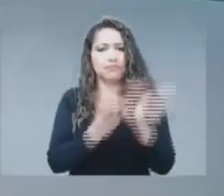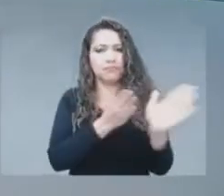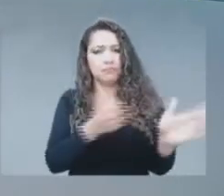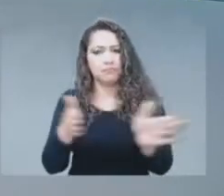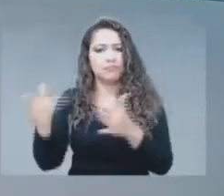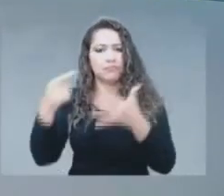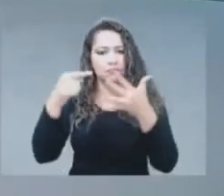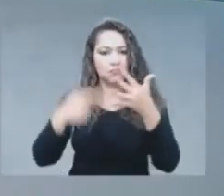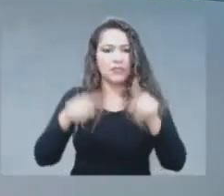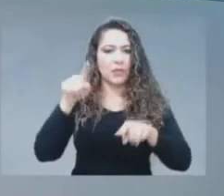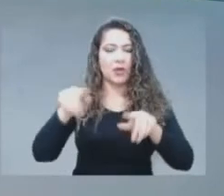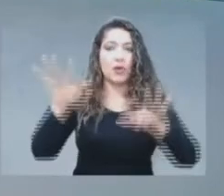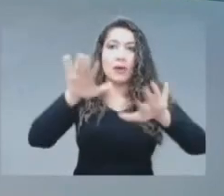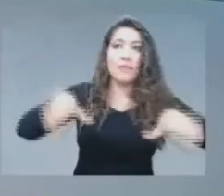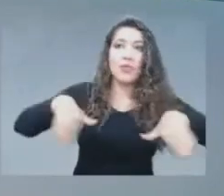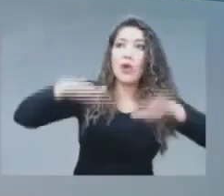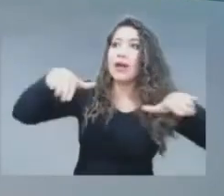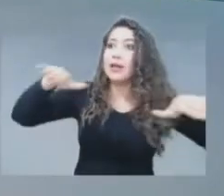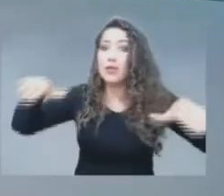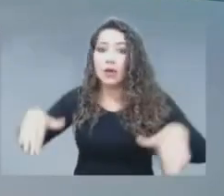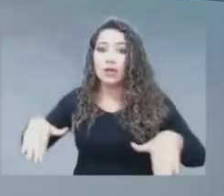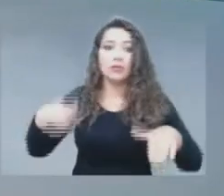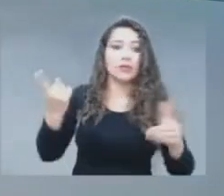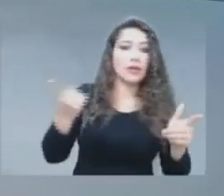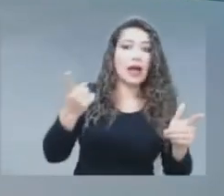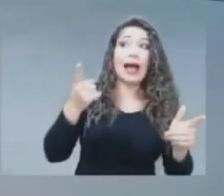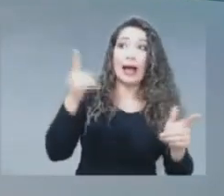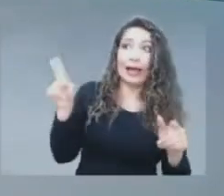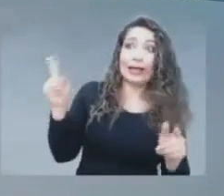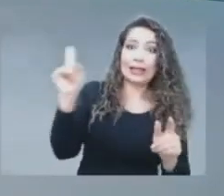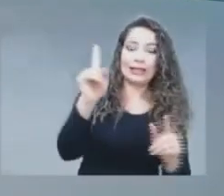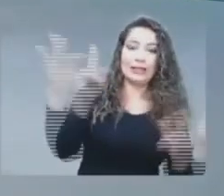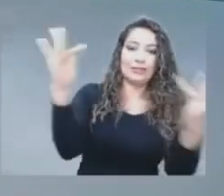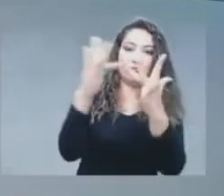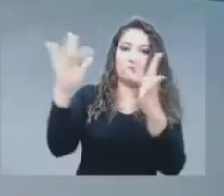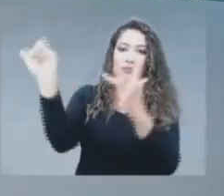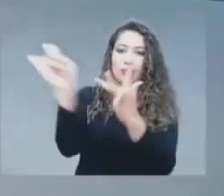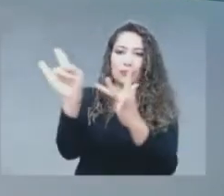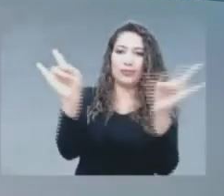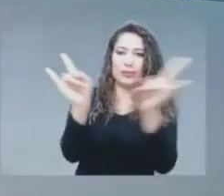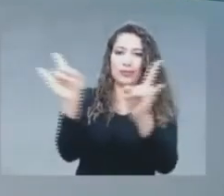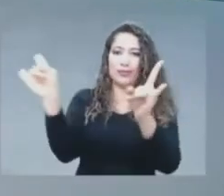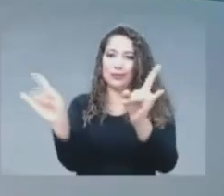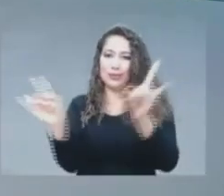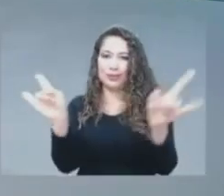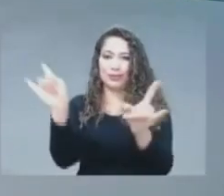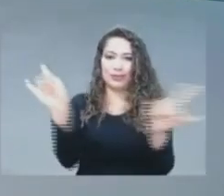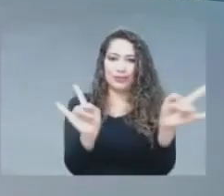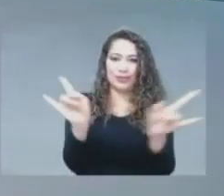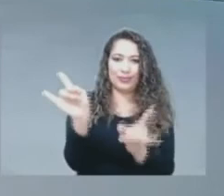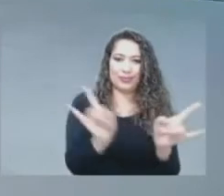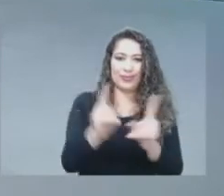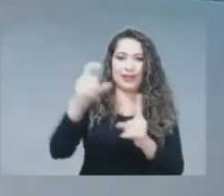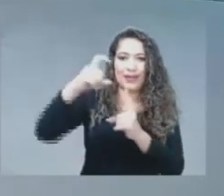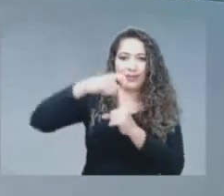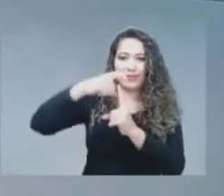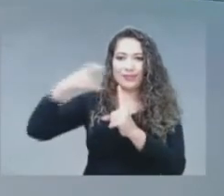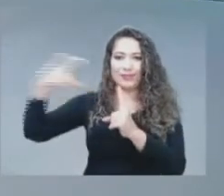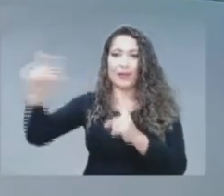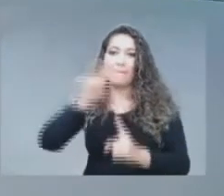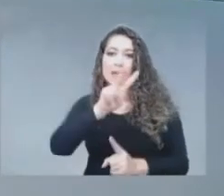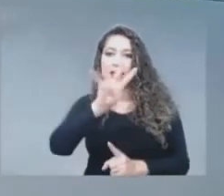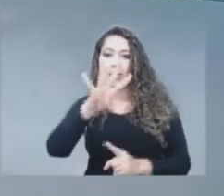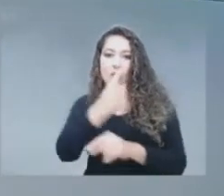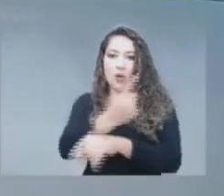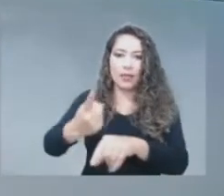be done today automatically by the database of its spaces. So the transmitter equipment just connects to the database, and let's say